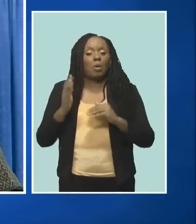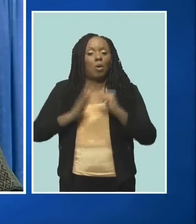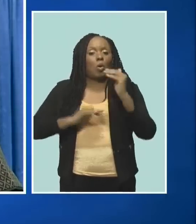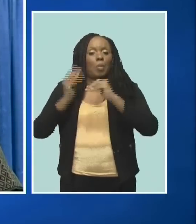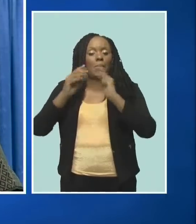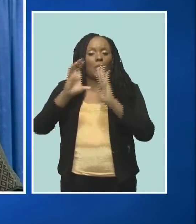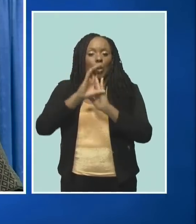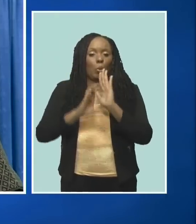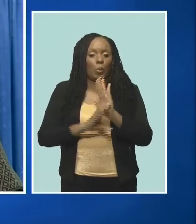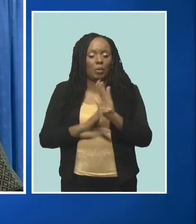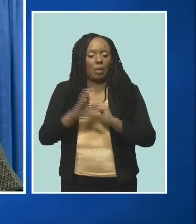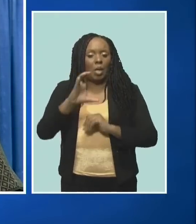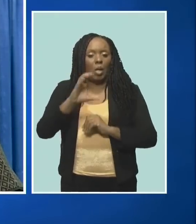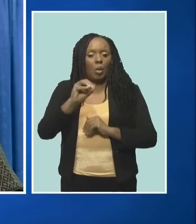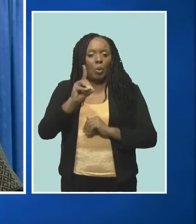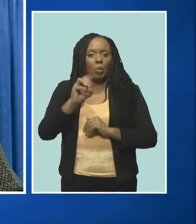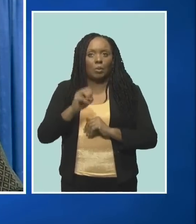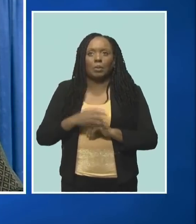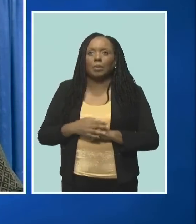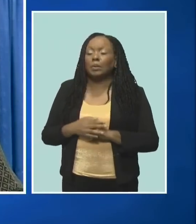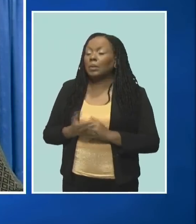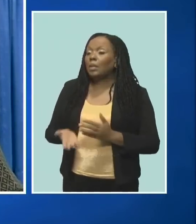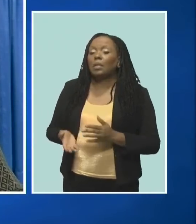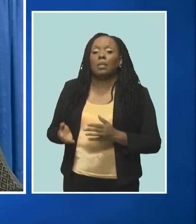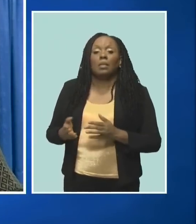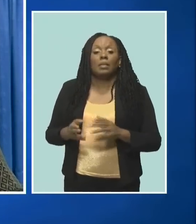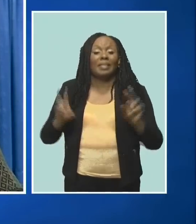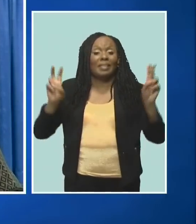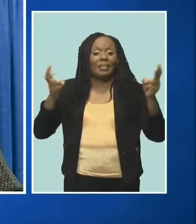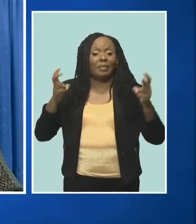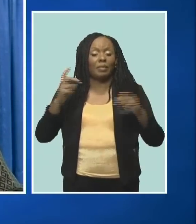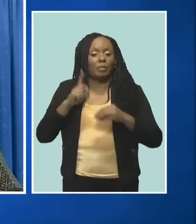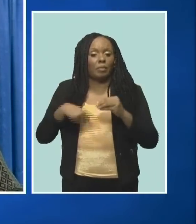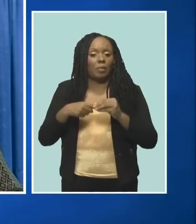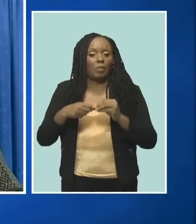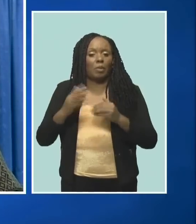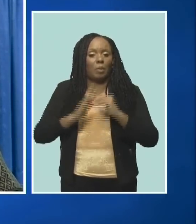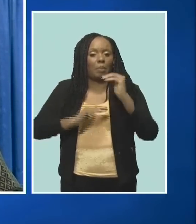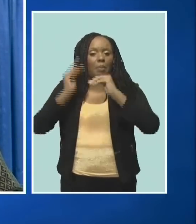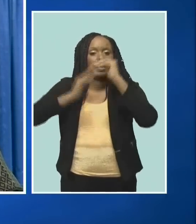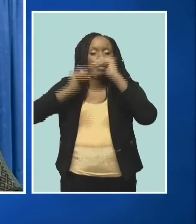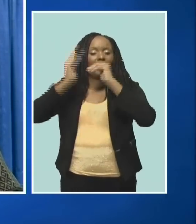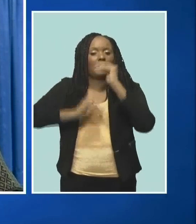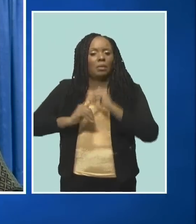his response. The issue of the building code is a priority for government, not just the government of Barbados, across the